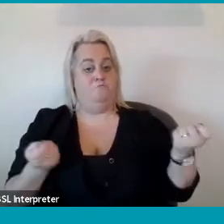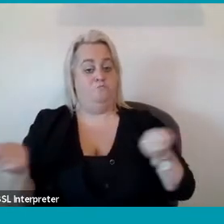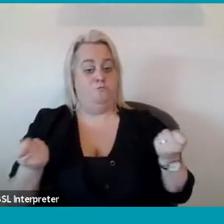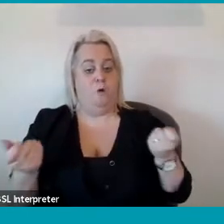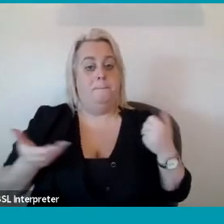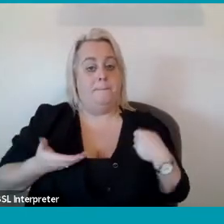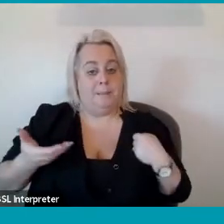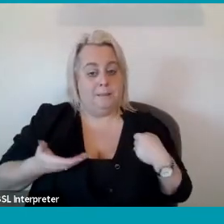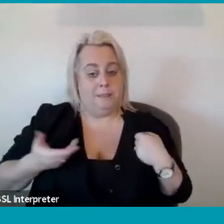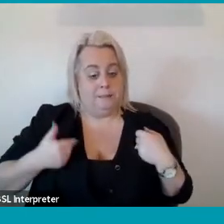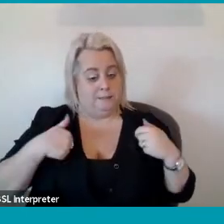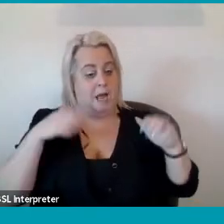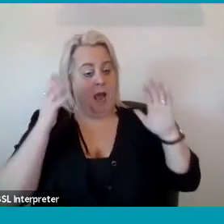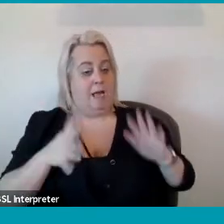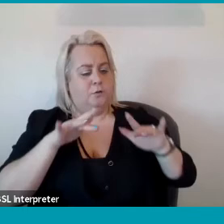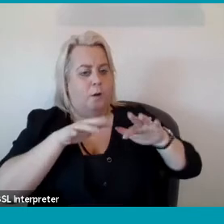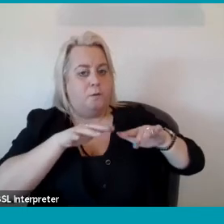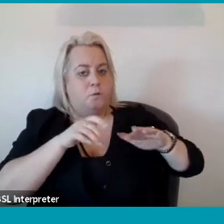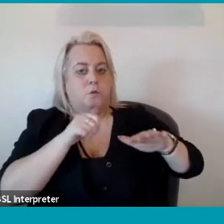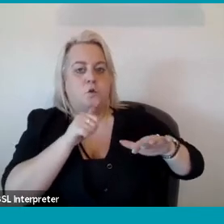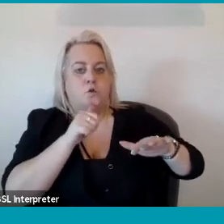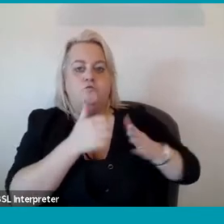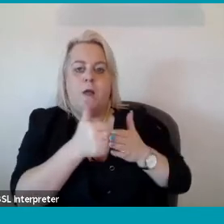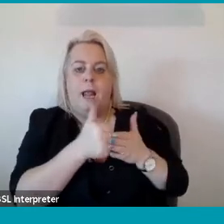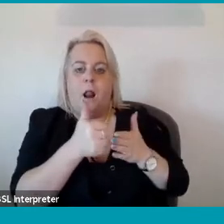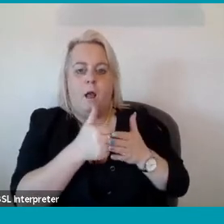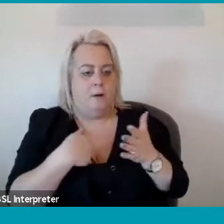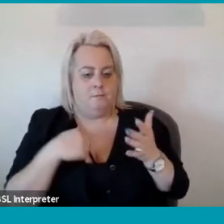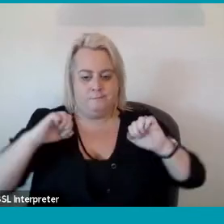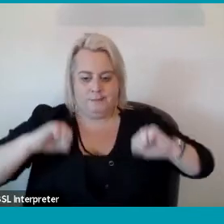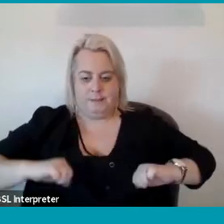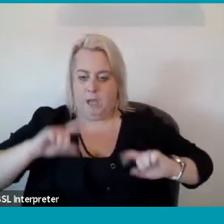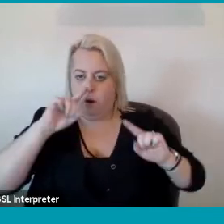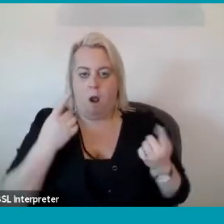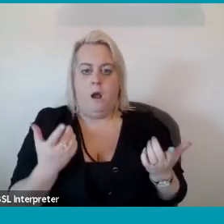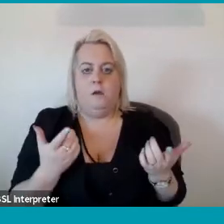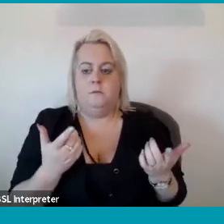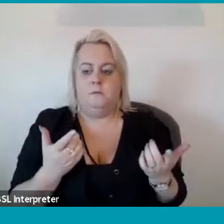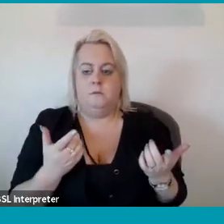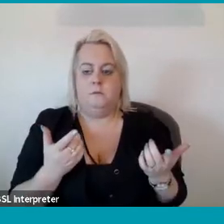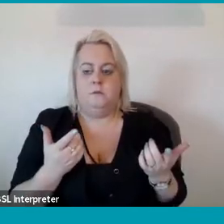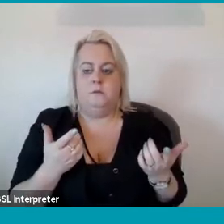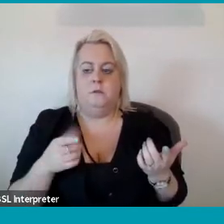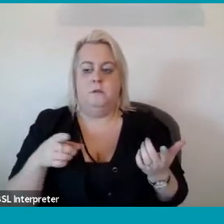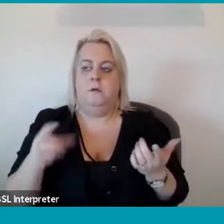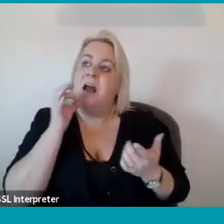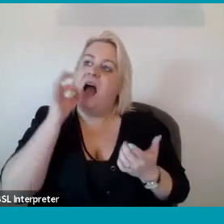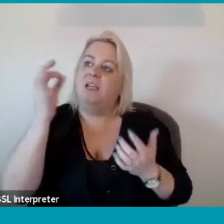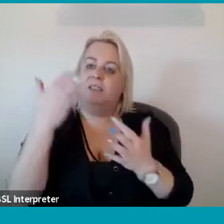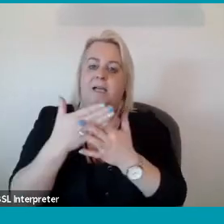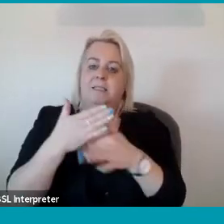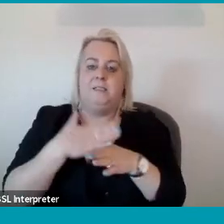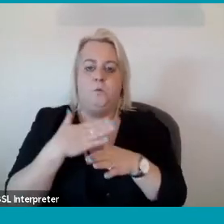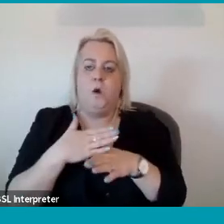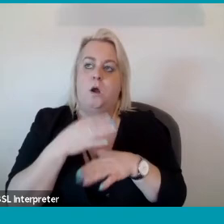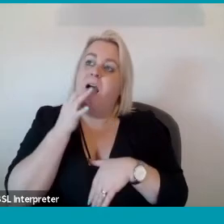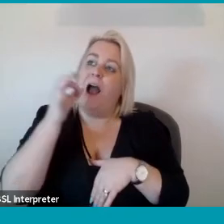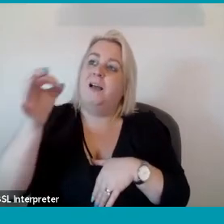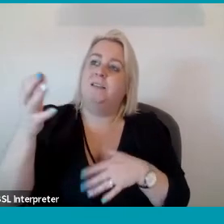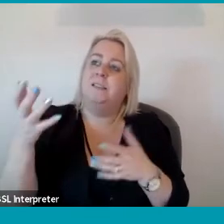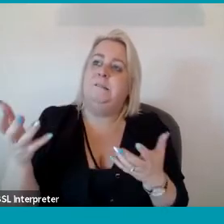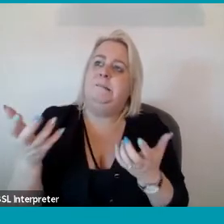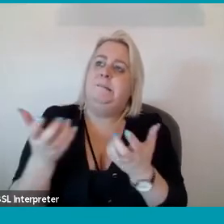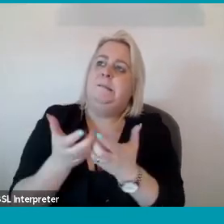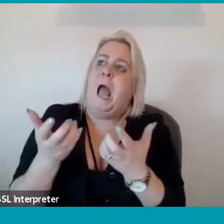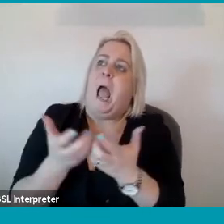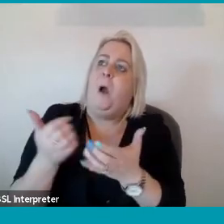computer, but I can't sit down. So I went to Access to Work and said, you must have come across people like me before. How do people who can't sit